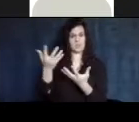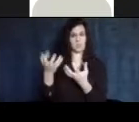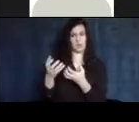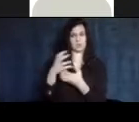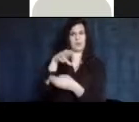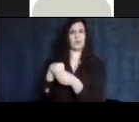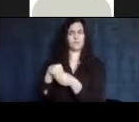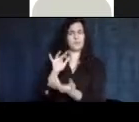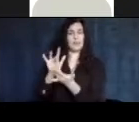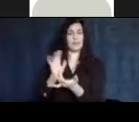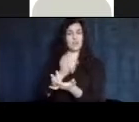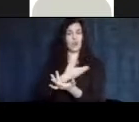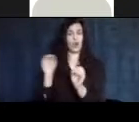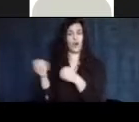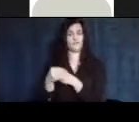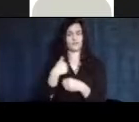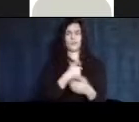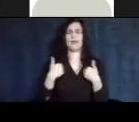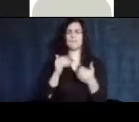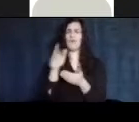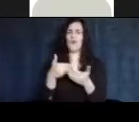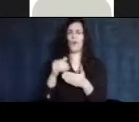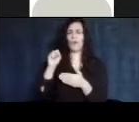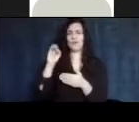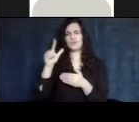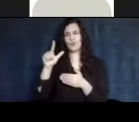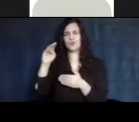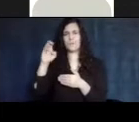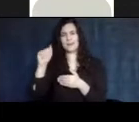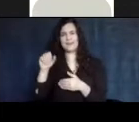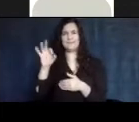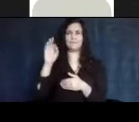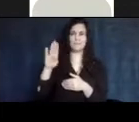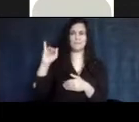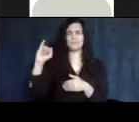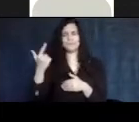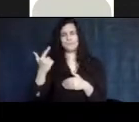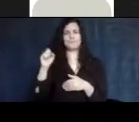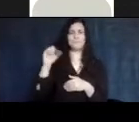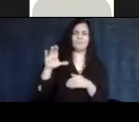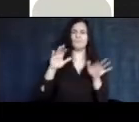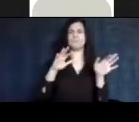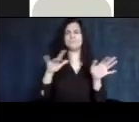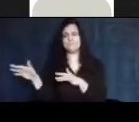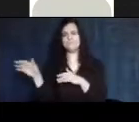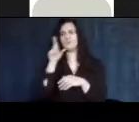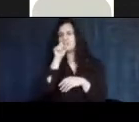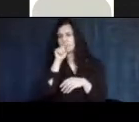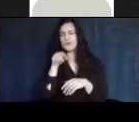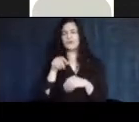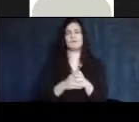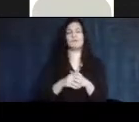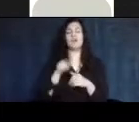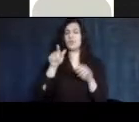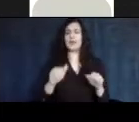we obviously have all the social medias. Please send us an email if you have questions. Give us a phone call. We